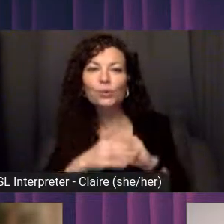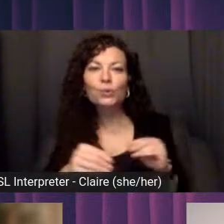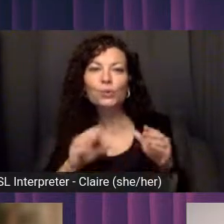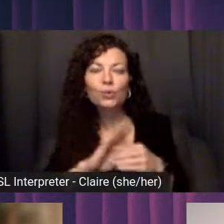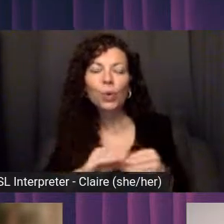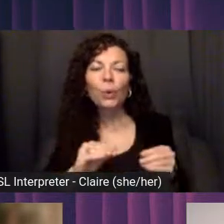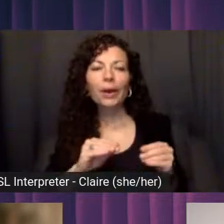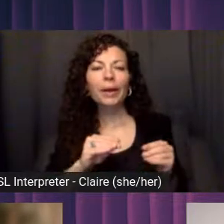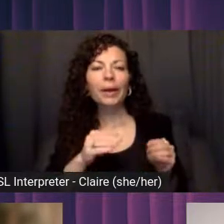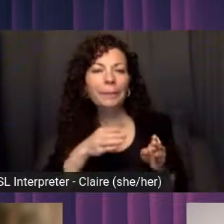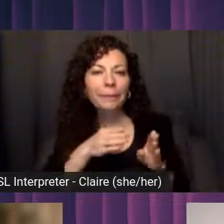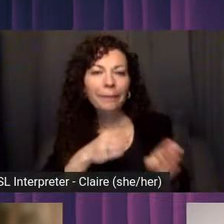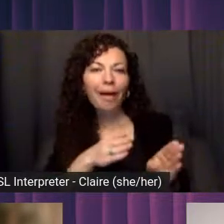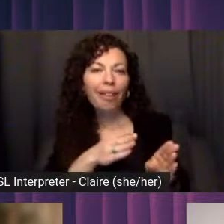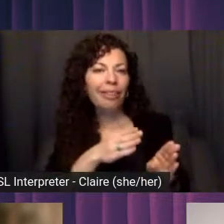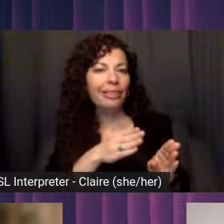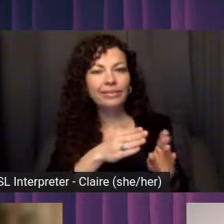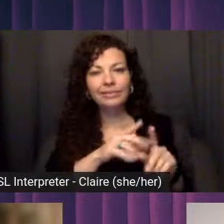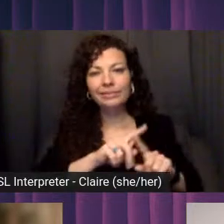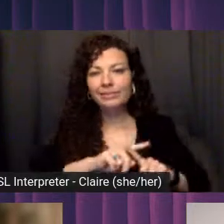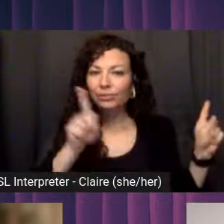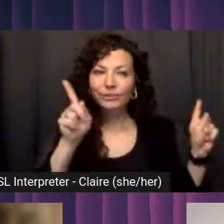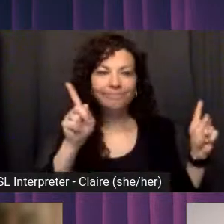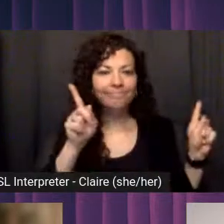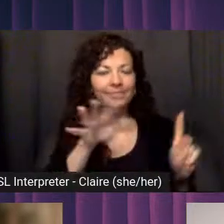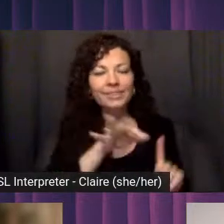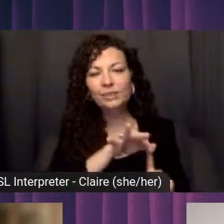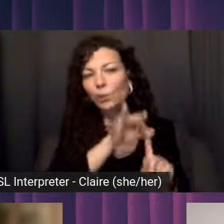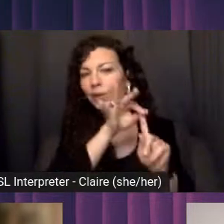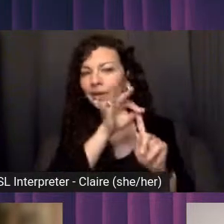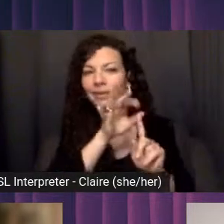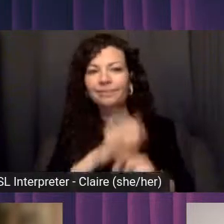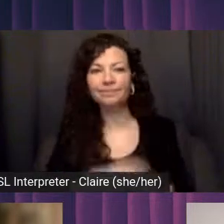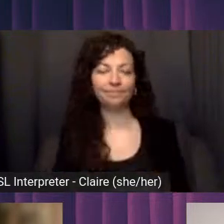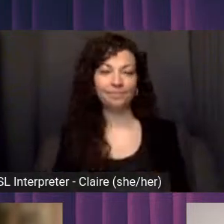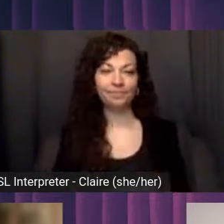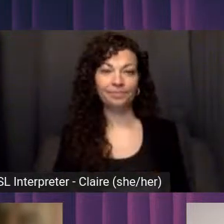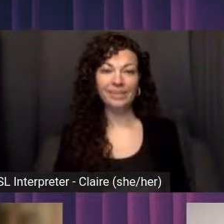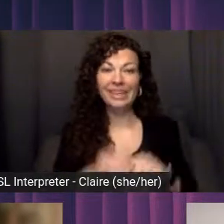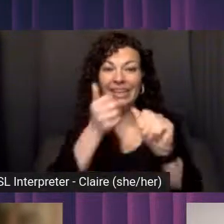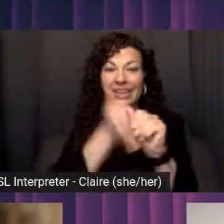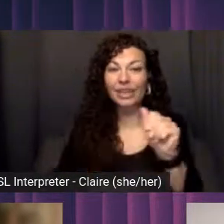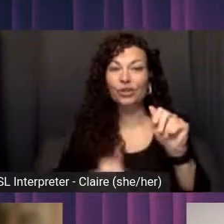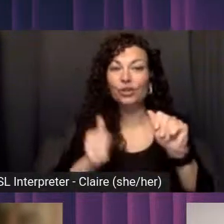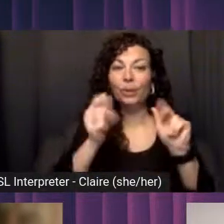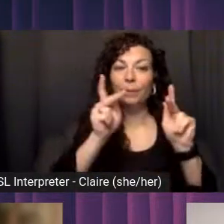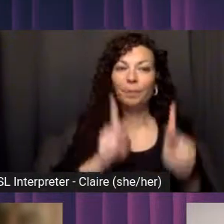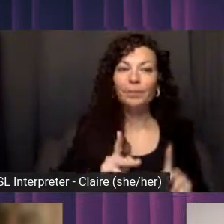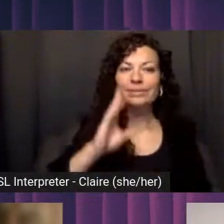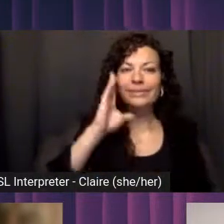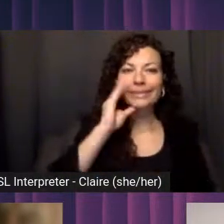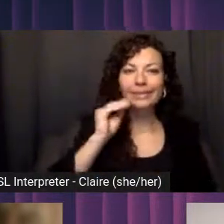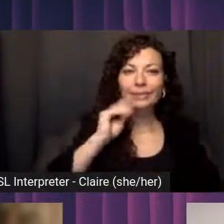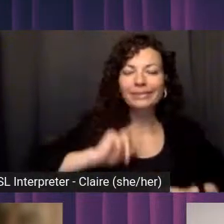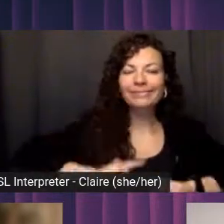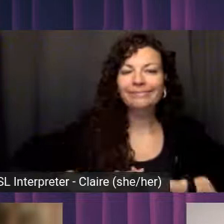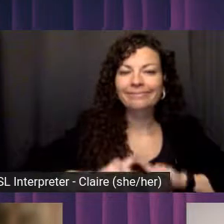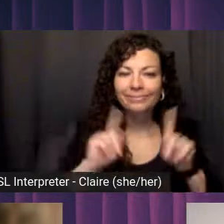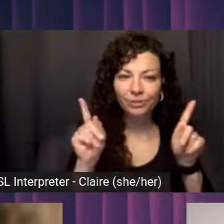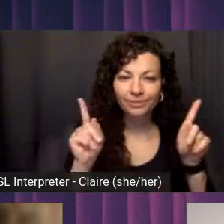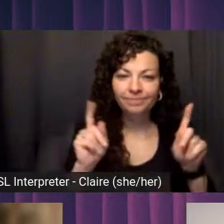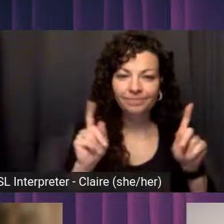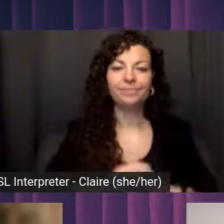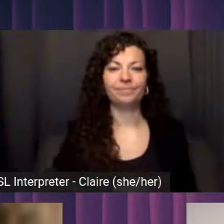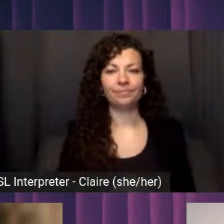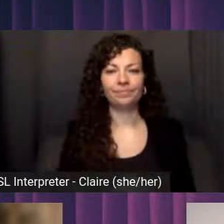All people are not the same. And so one person's experience is not going to be the same as another. And what person's dysphoria